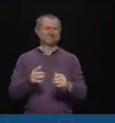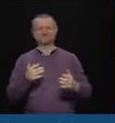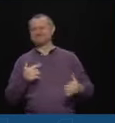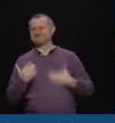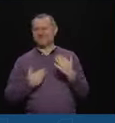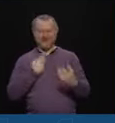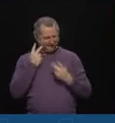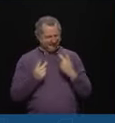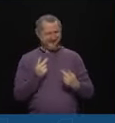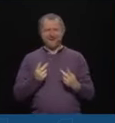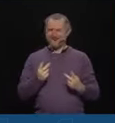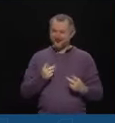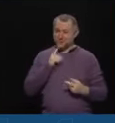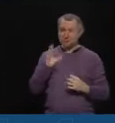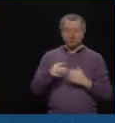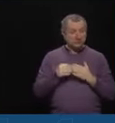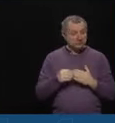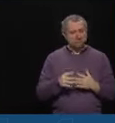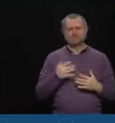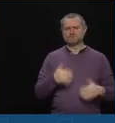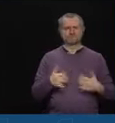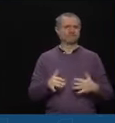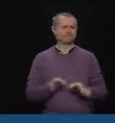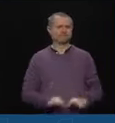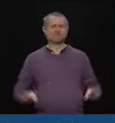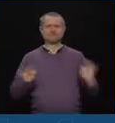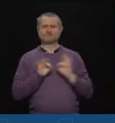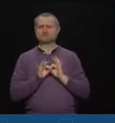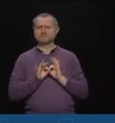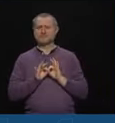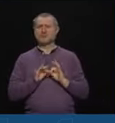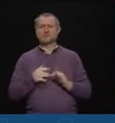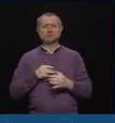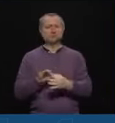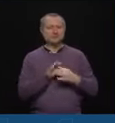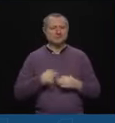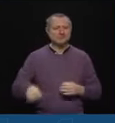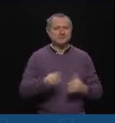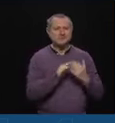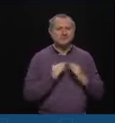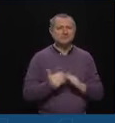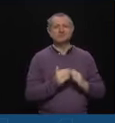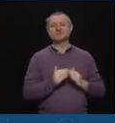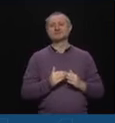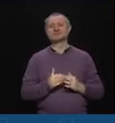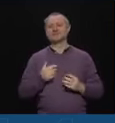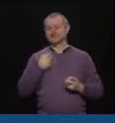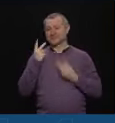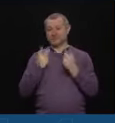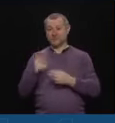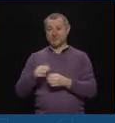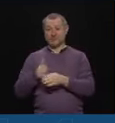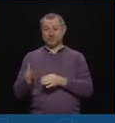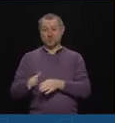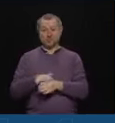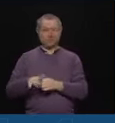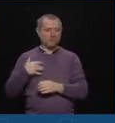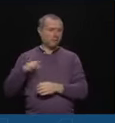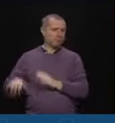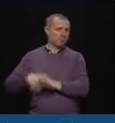in uniting this community and letting us also see neighborhoods that have been left forgotten and the history that's here but was never